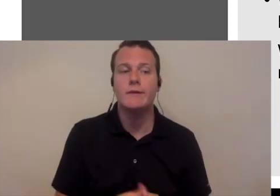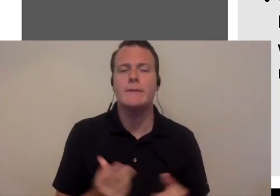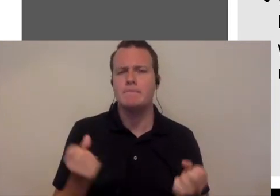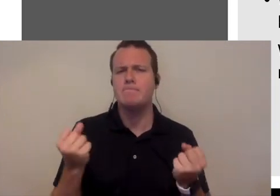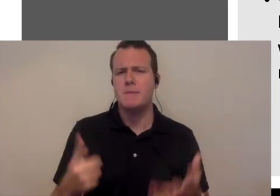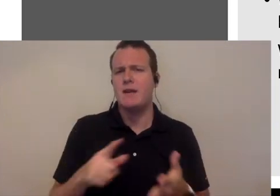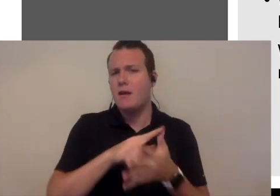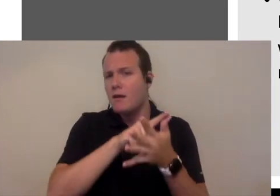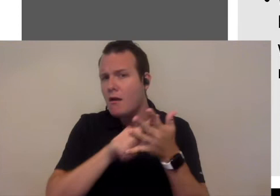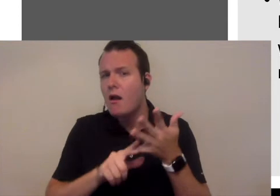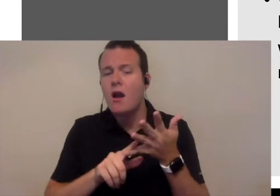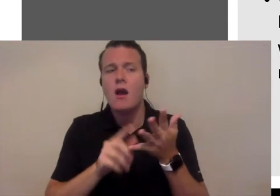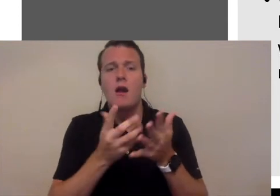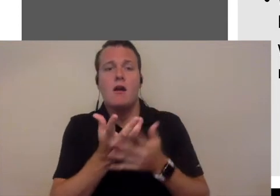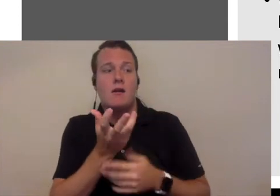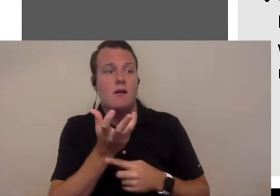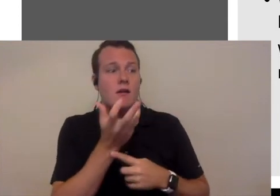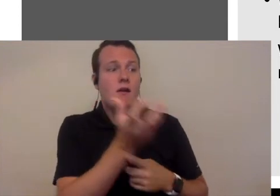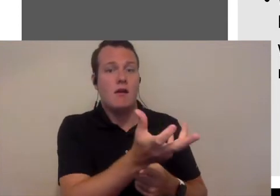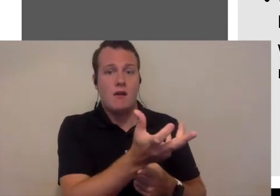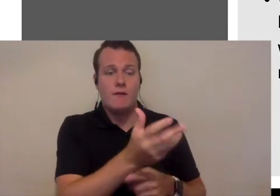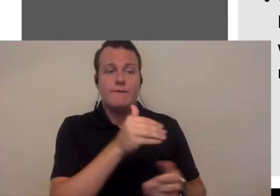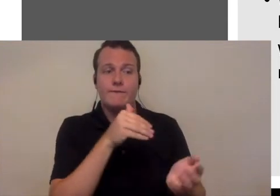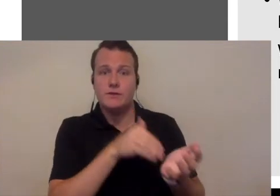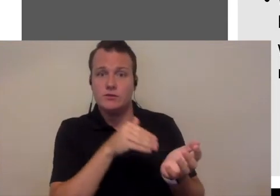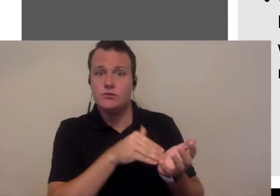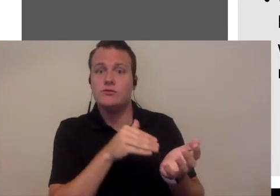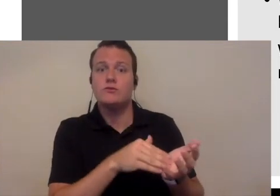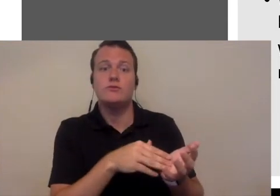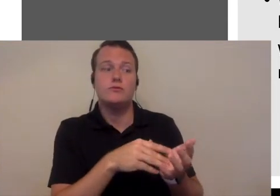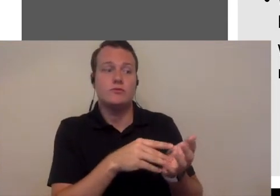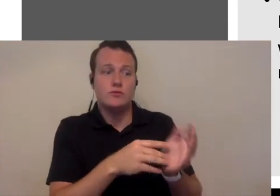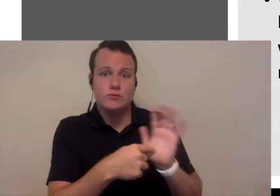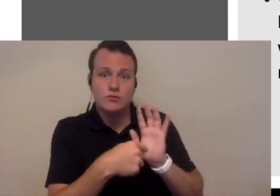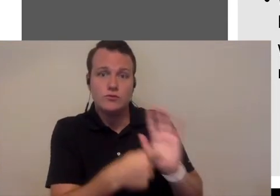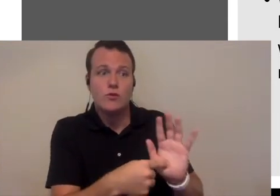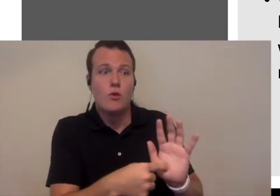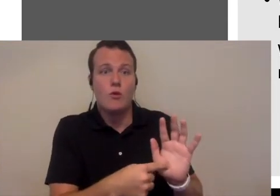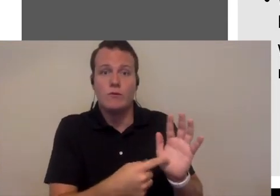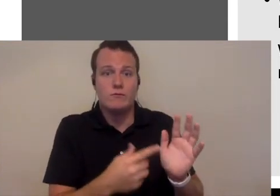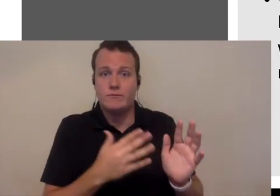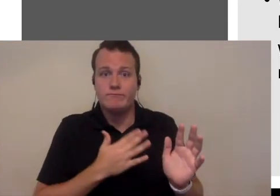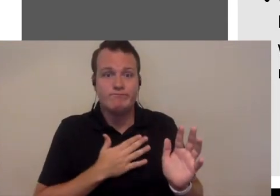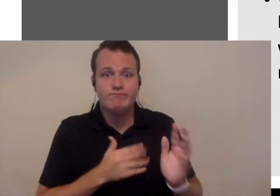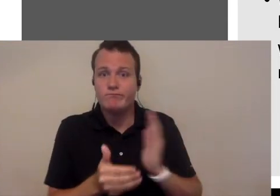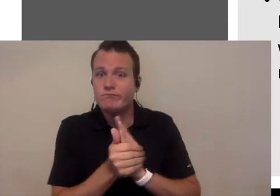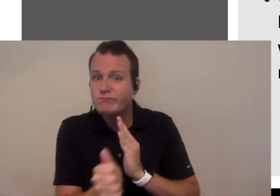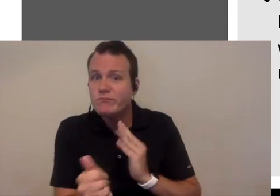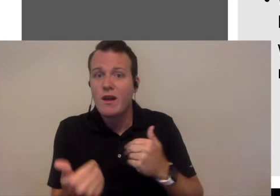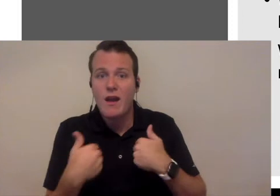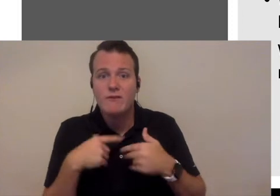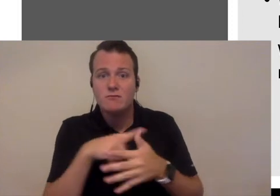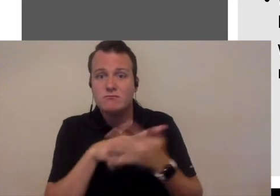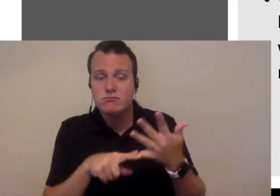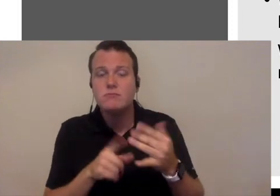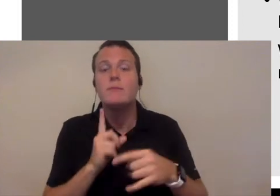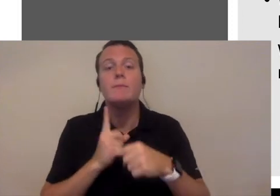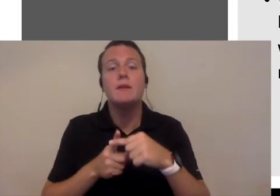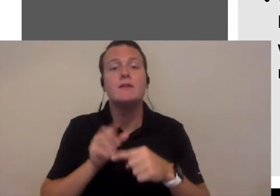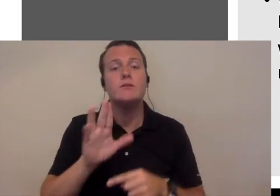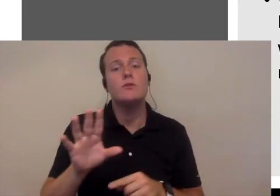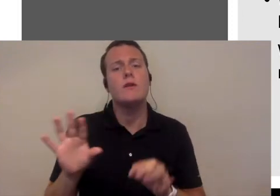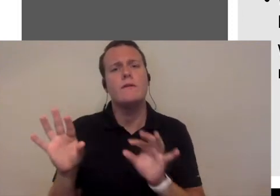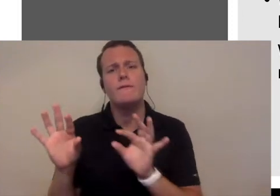physician, those physicians that you're working with, that you can work, that you have. Also, what's your value